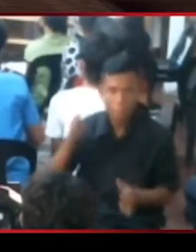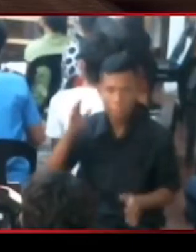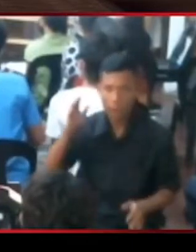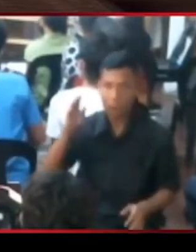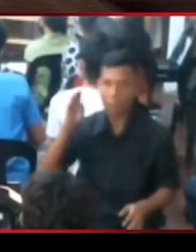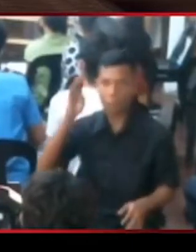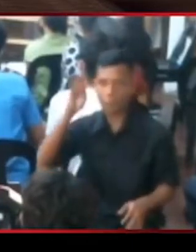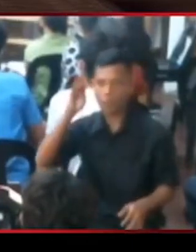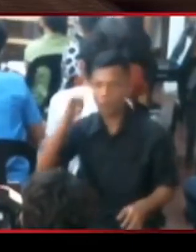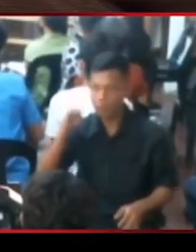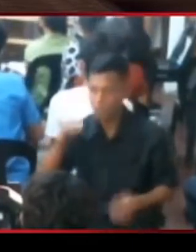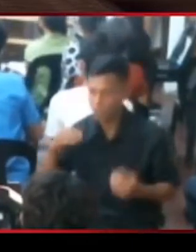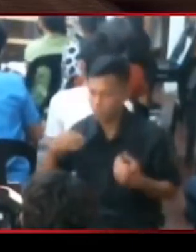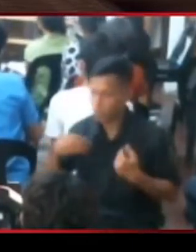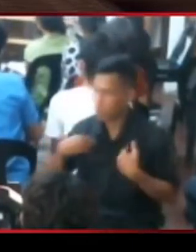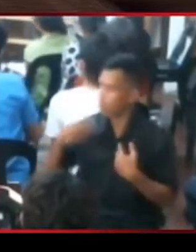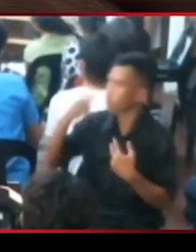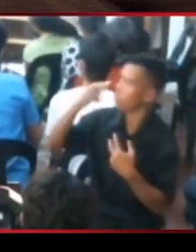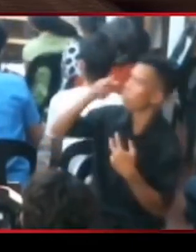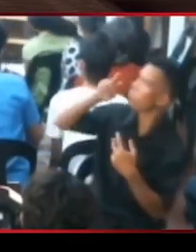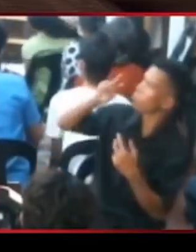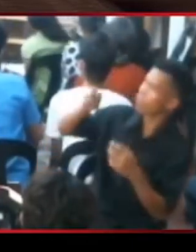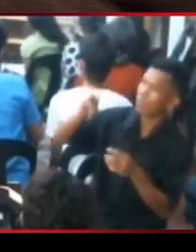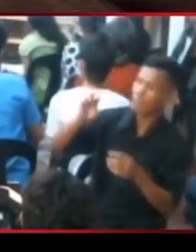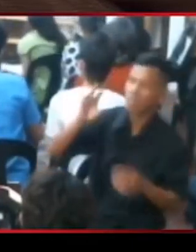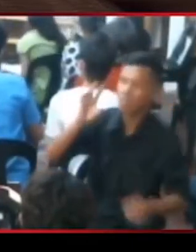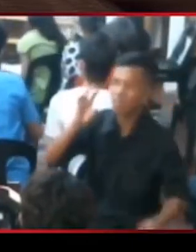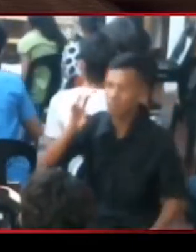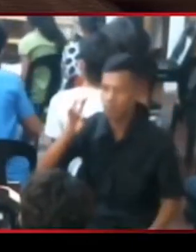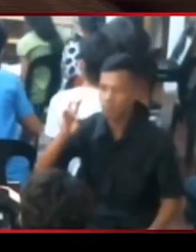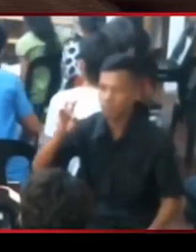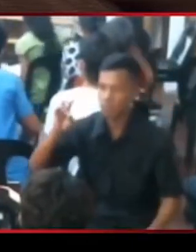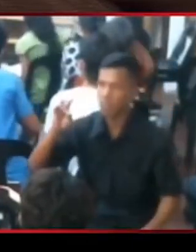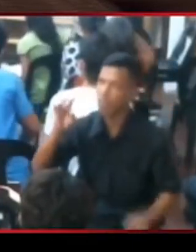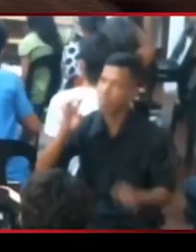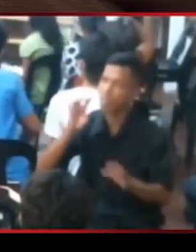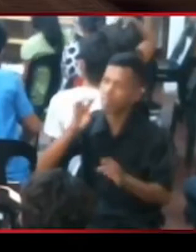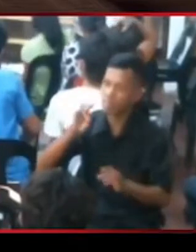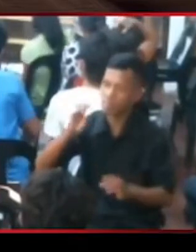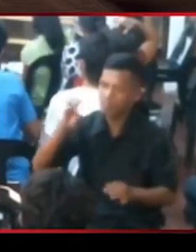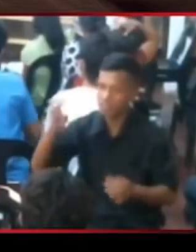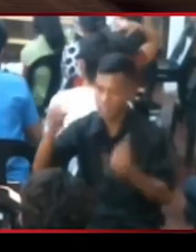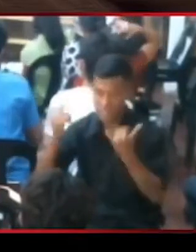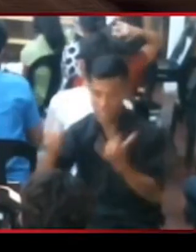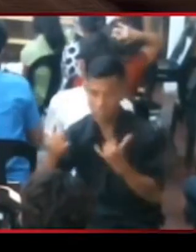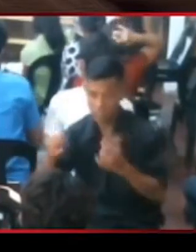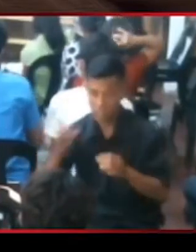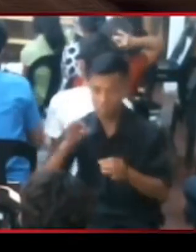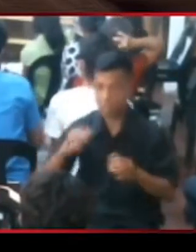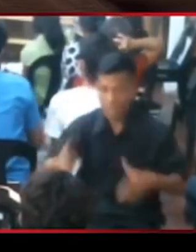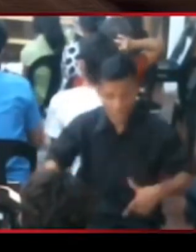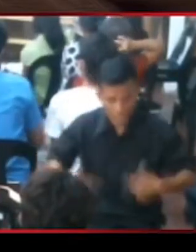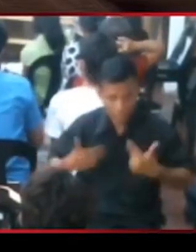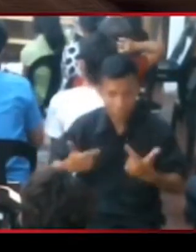year or two old. He'd be about 76 years old now if he's still alive.